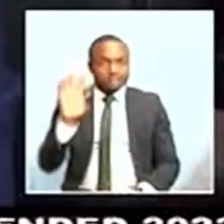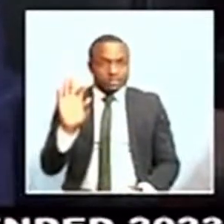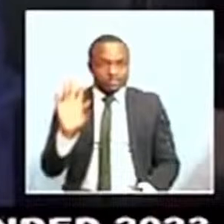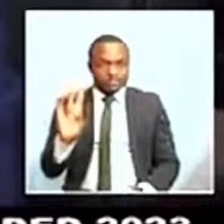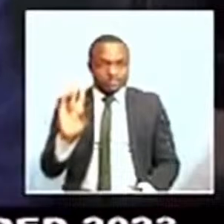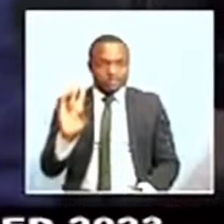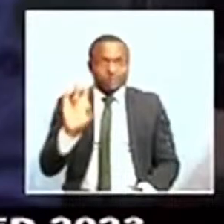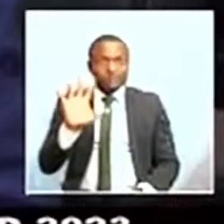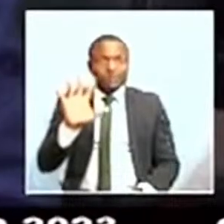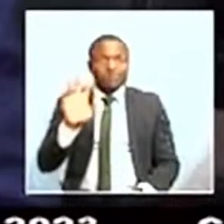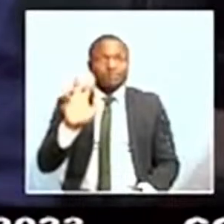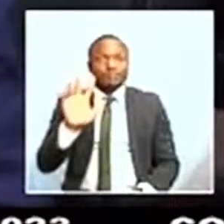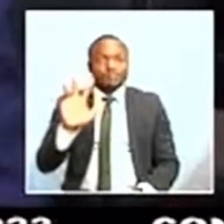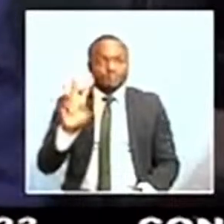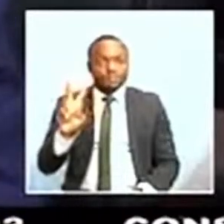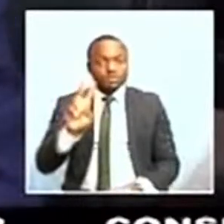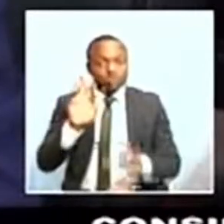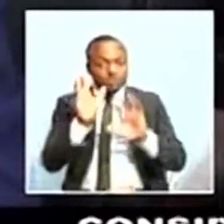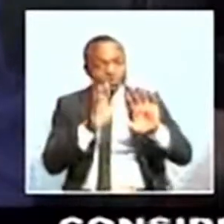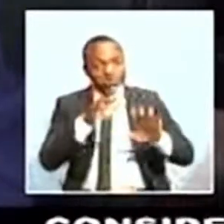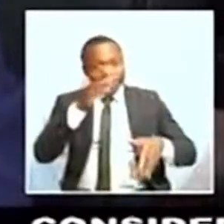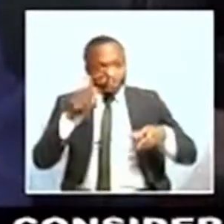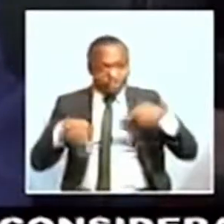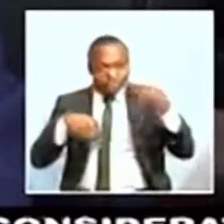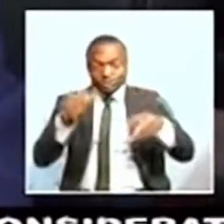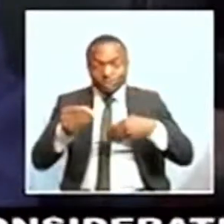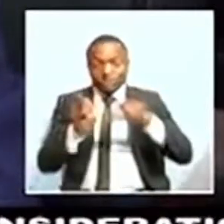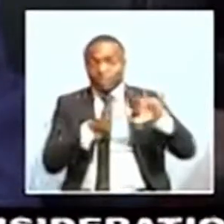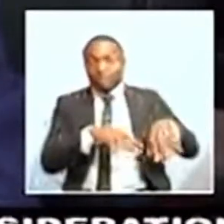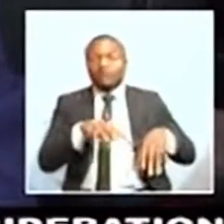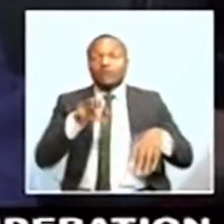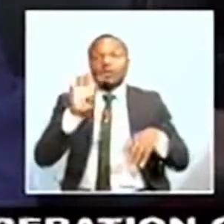14,967,532 had been spent, leaving a balance of